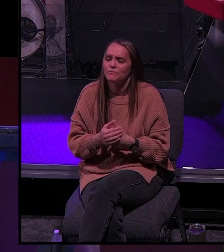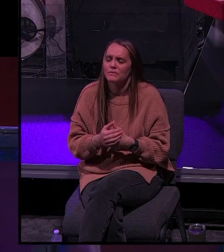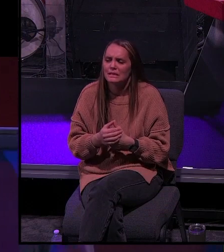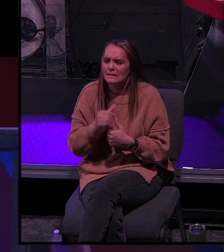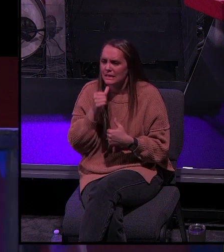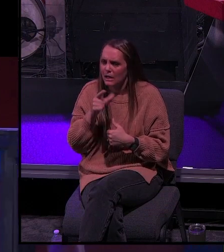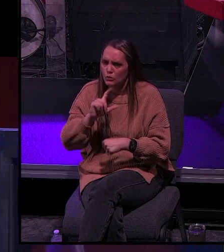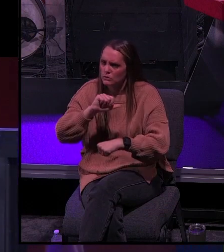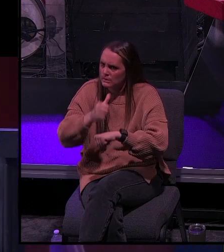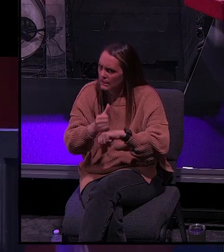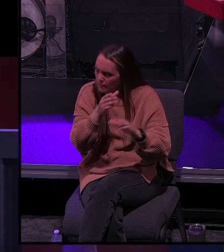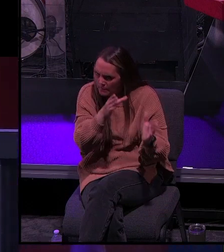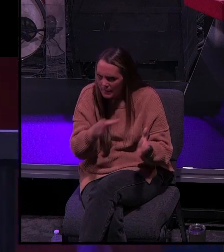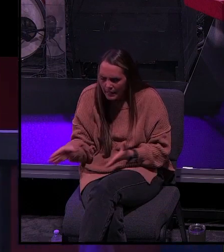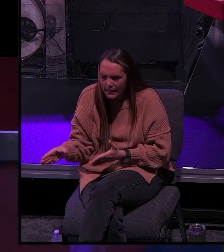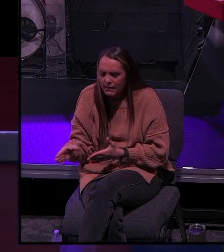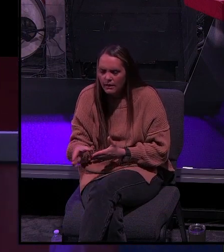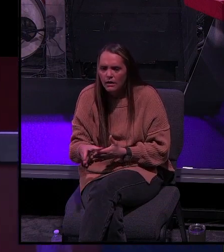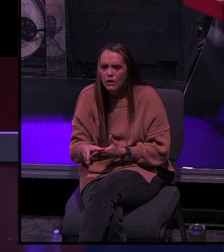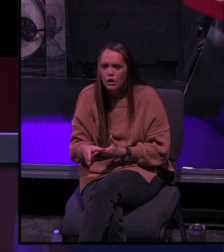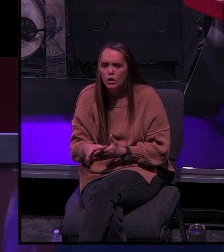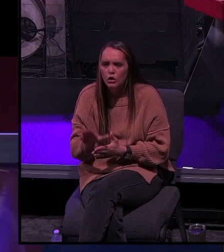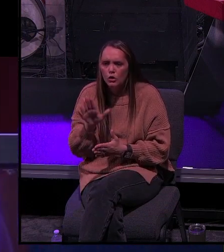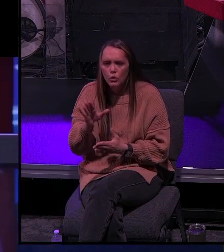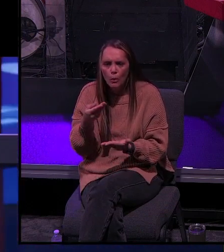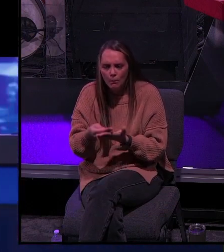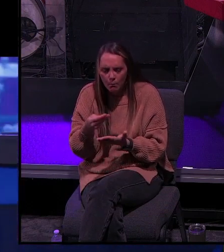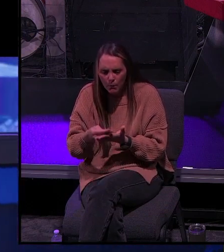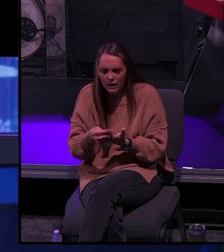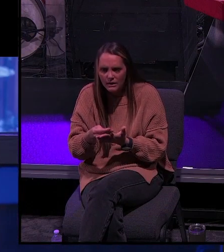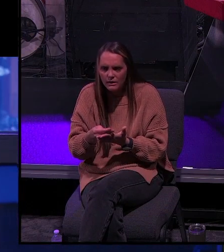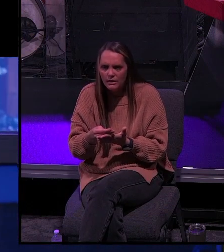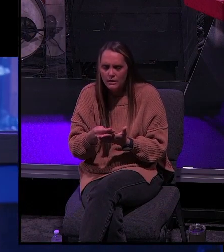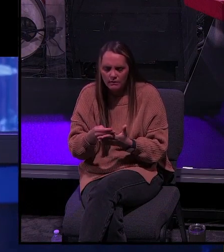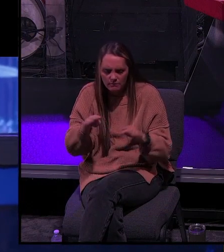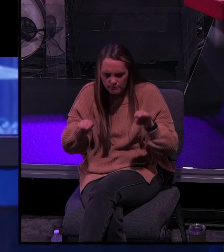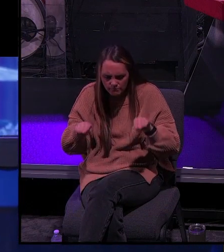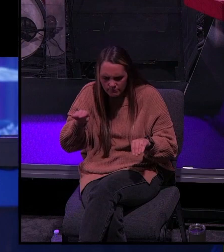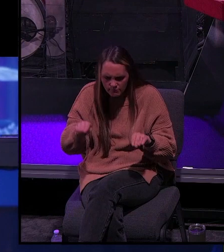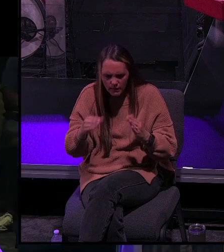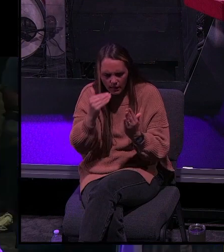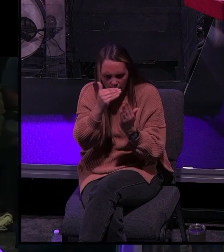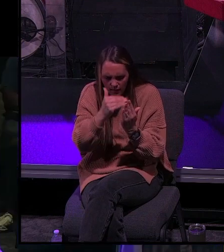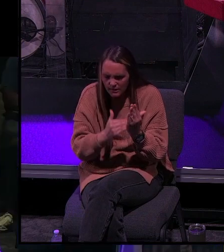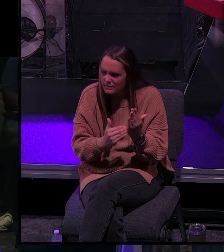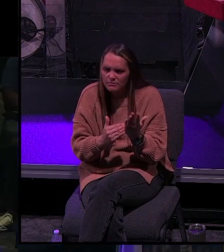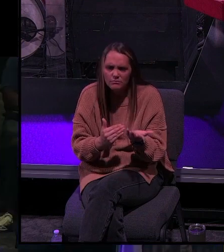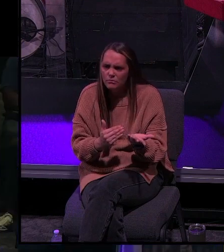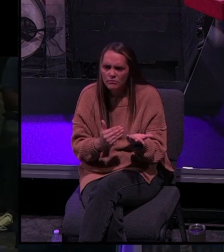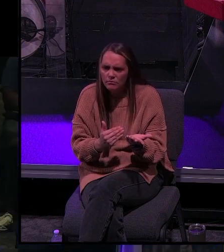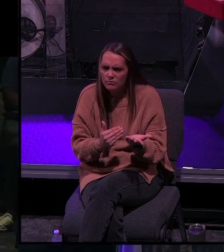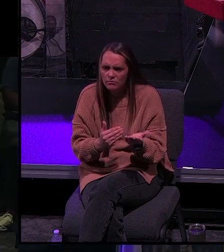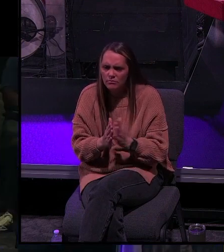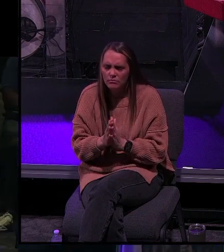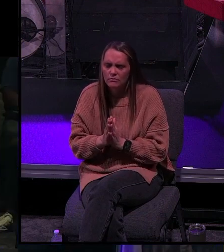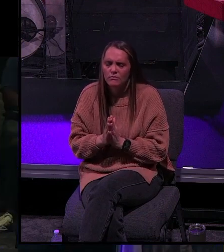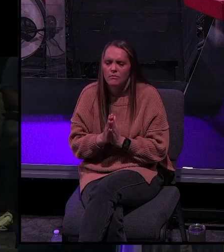plan. That's not how you balance a budget. It's not how you do that.